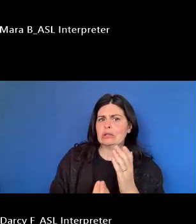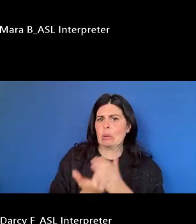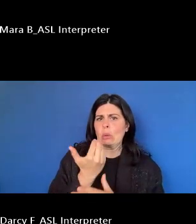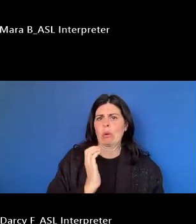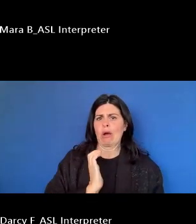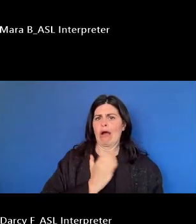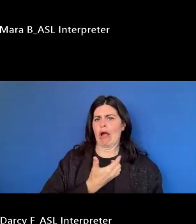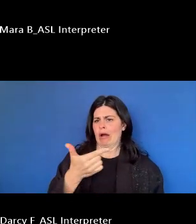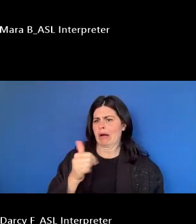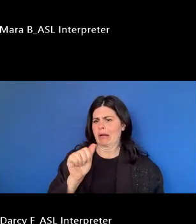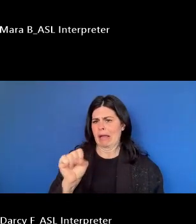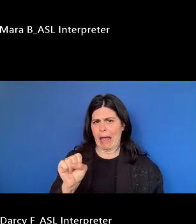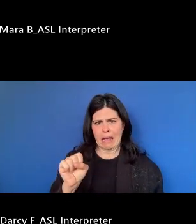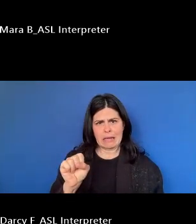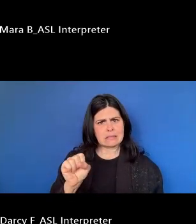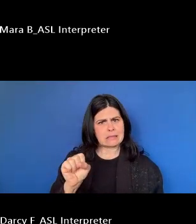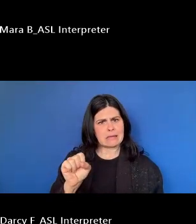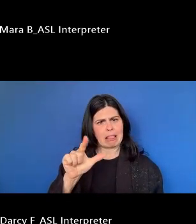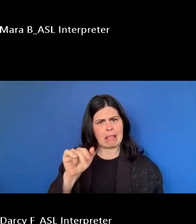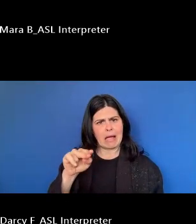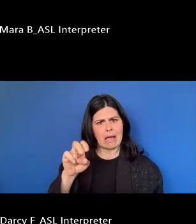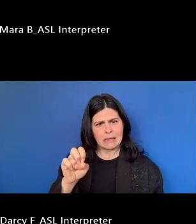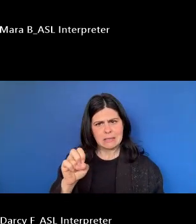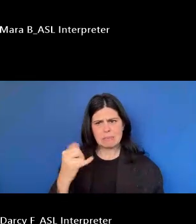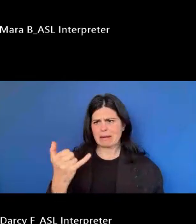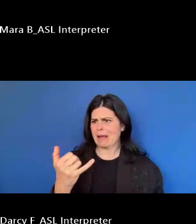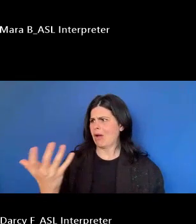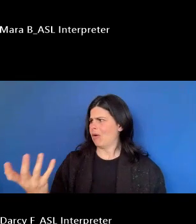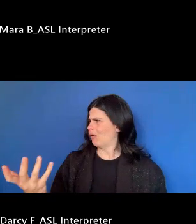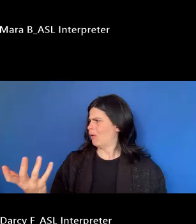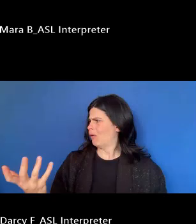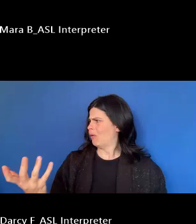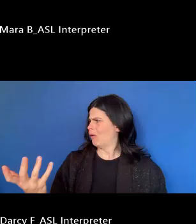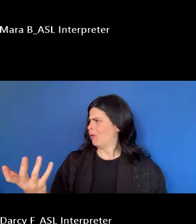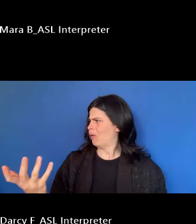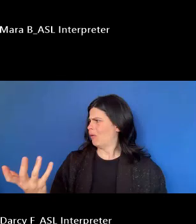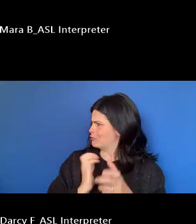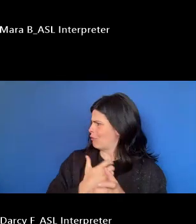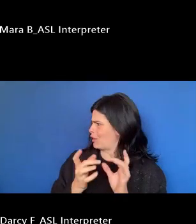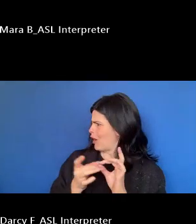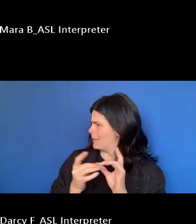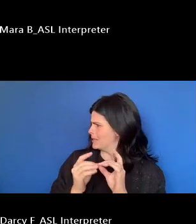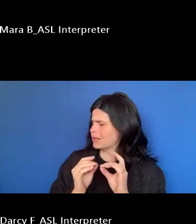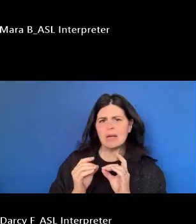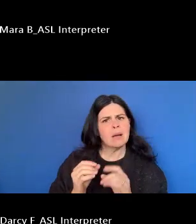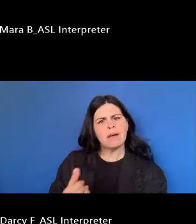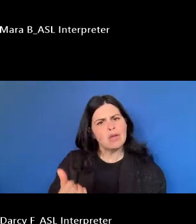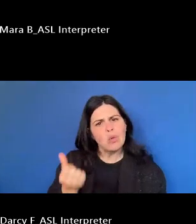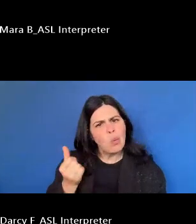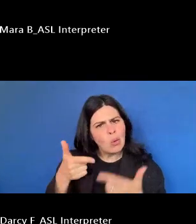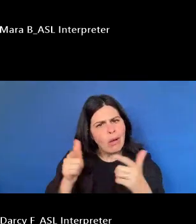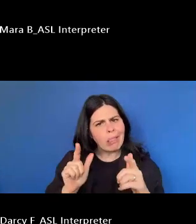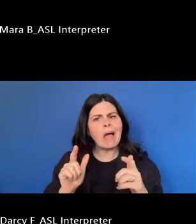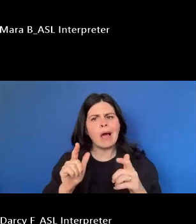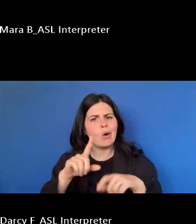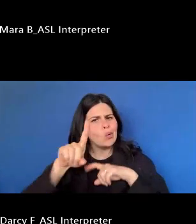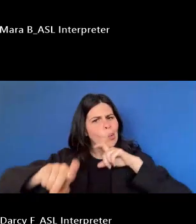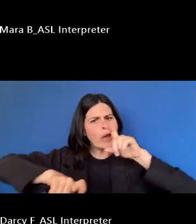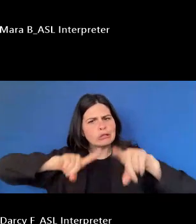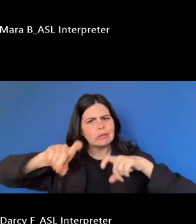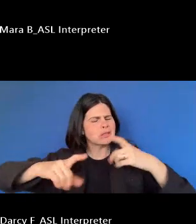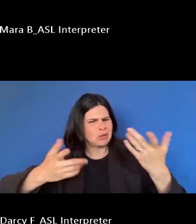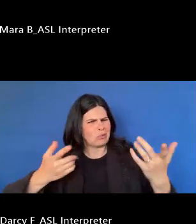now you're coming at us with like, well, we're just taking your comments and not answering our questions. So I'm kind of wondering what use this whole thing